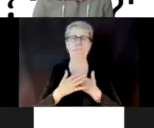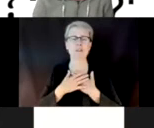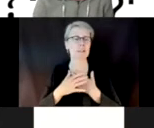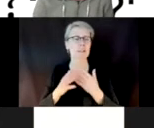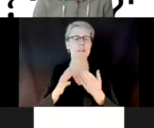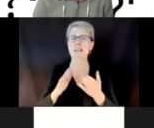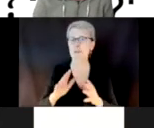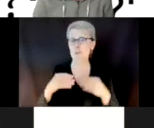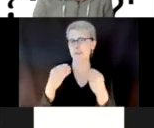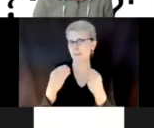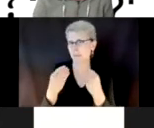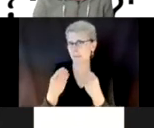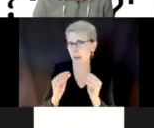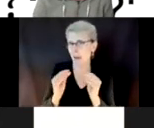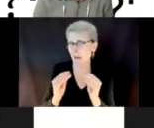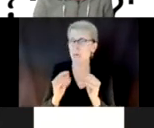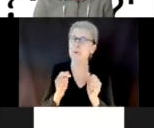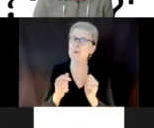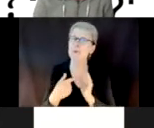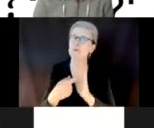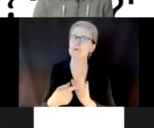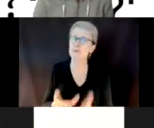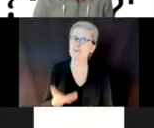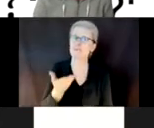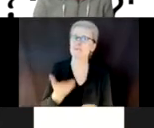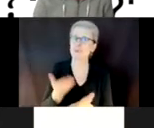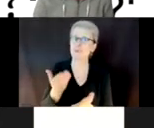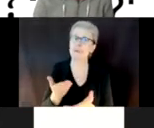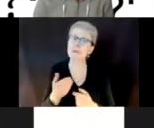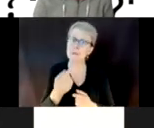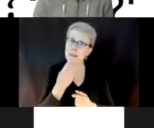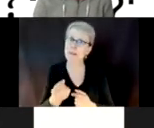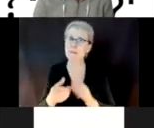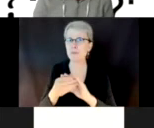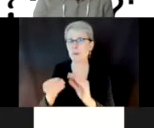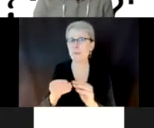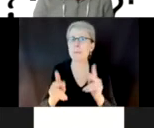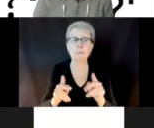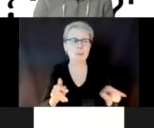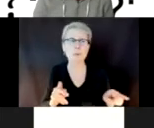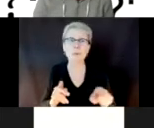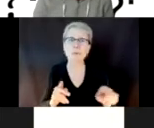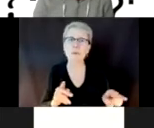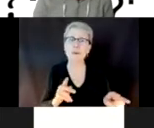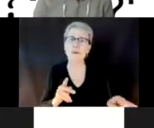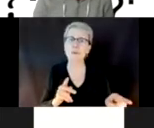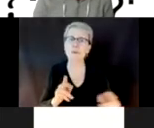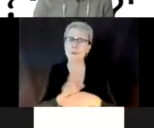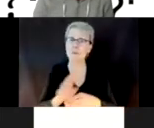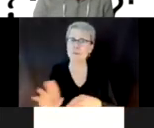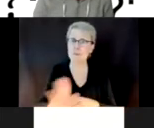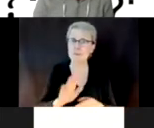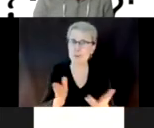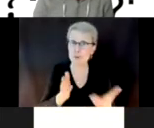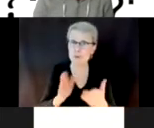want to offer like social proof. You might want to really tell stories about people who have succeeded with your product or your